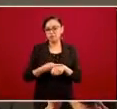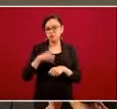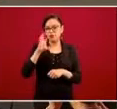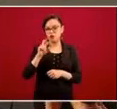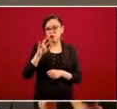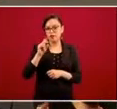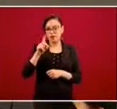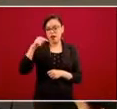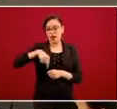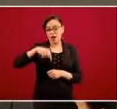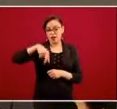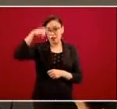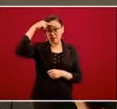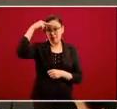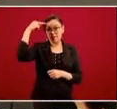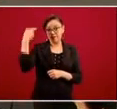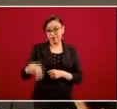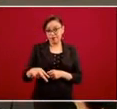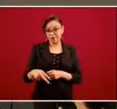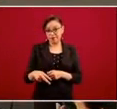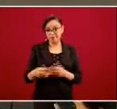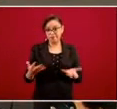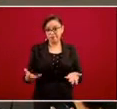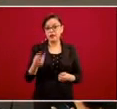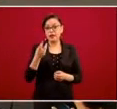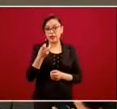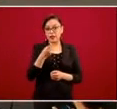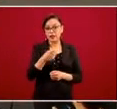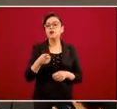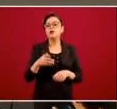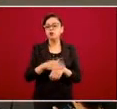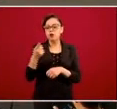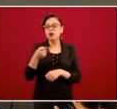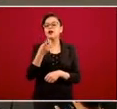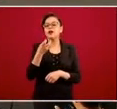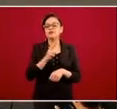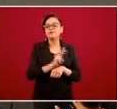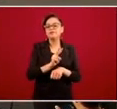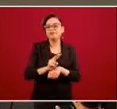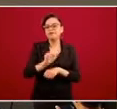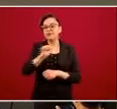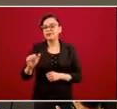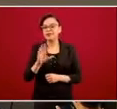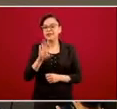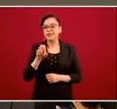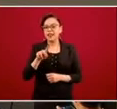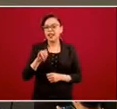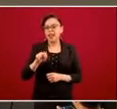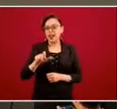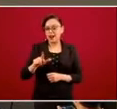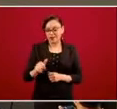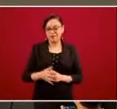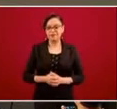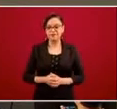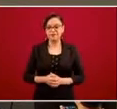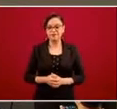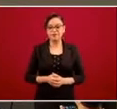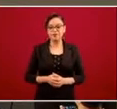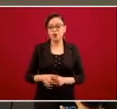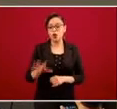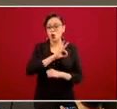55,000 people who we estimate have had COVID in Mexico, and that correspond to the sentinel model